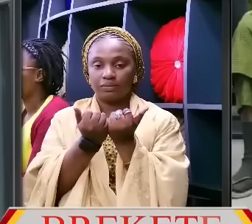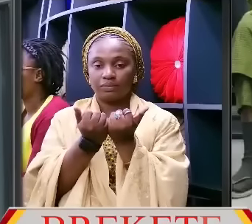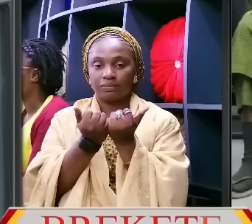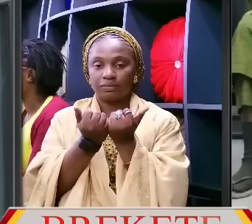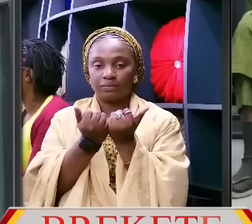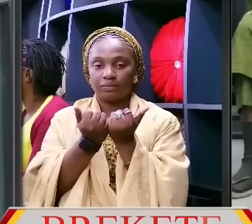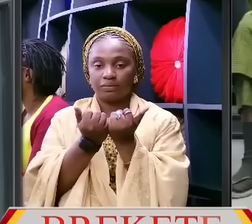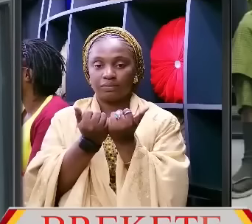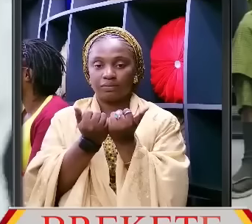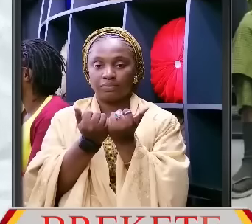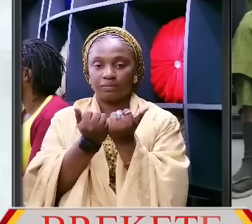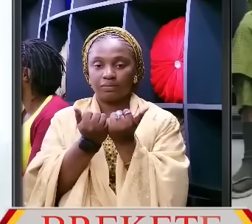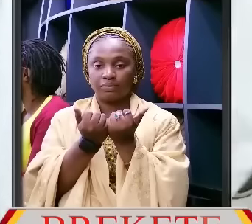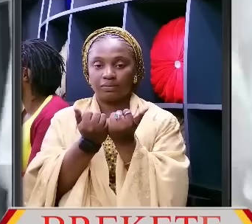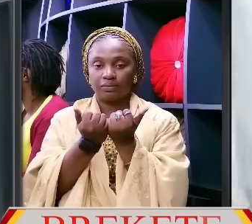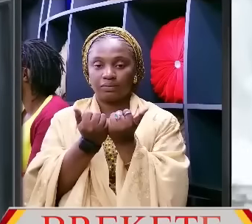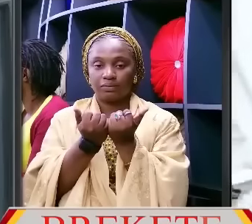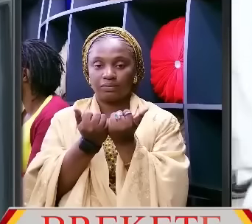Hello?